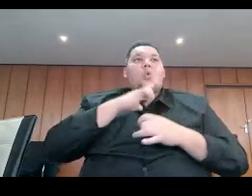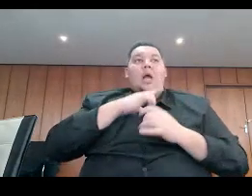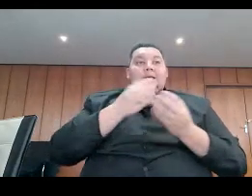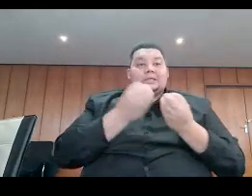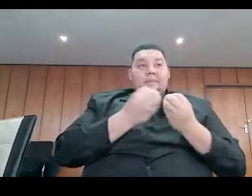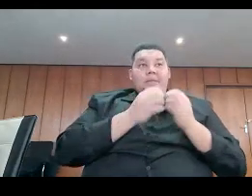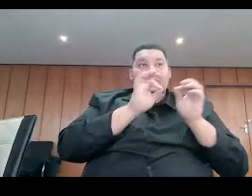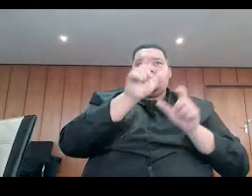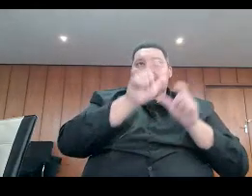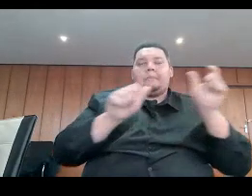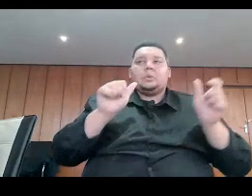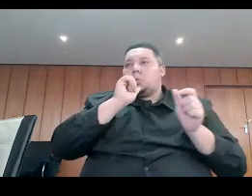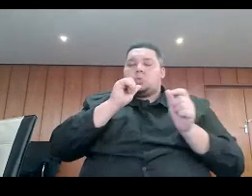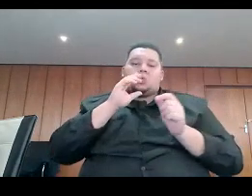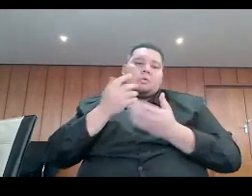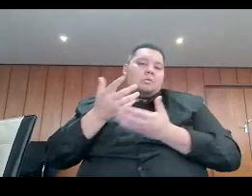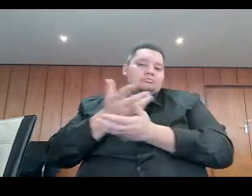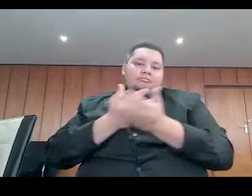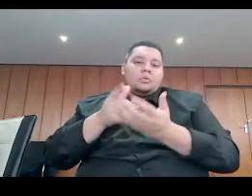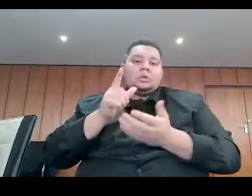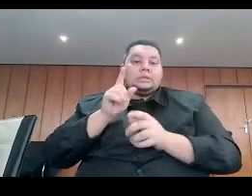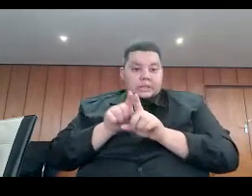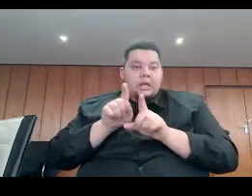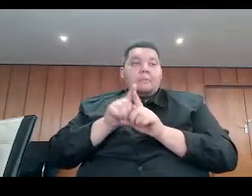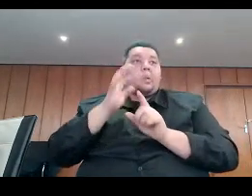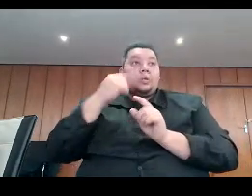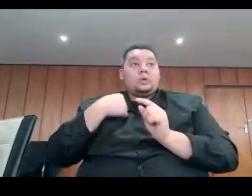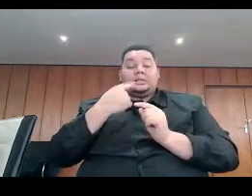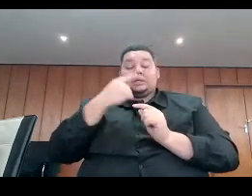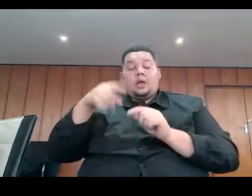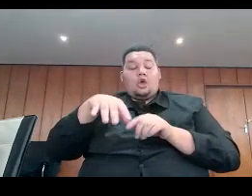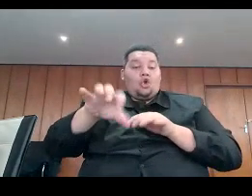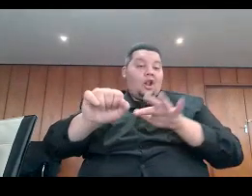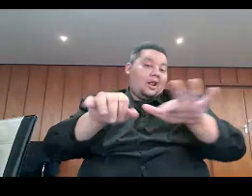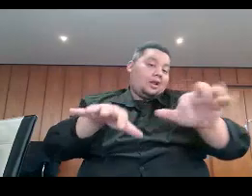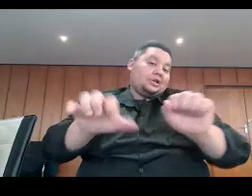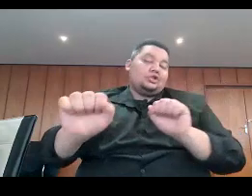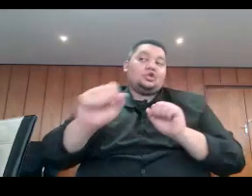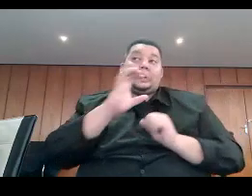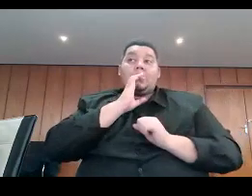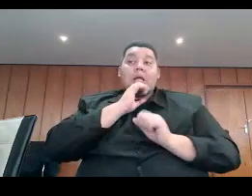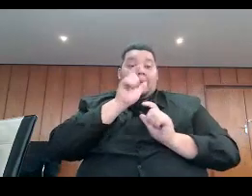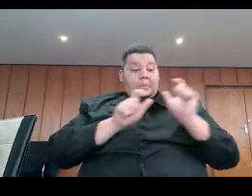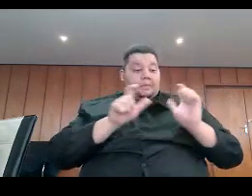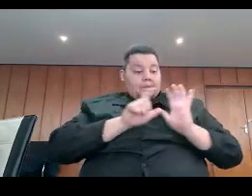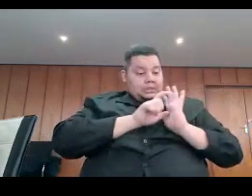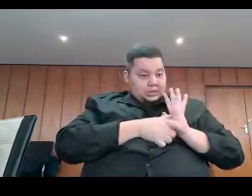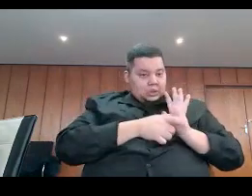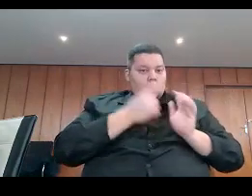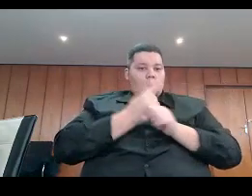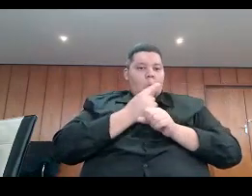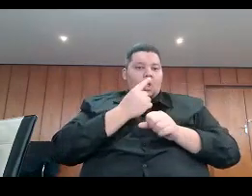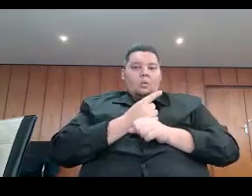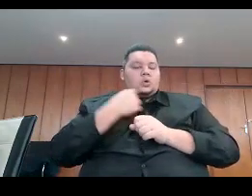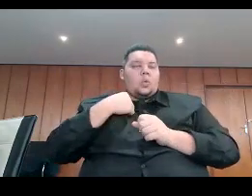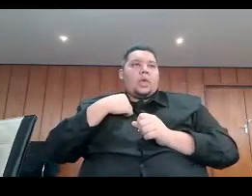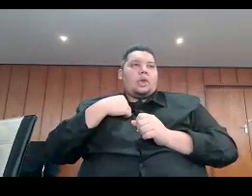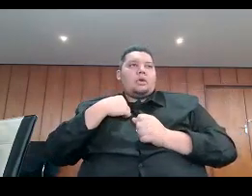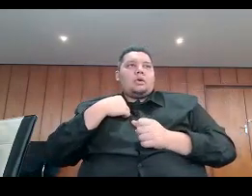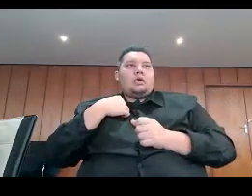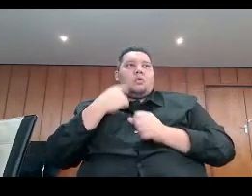talks about, even when they talk about colonization. That means people with disabilities have remained